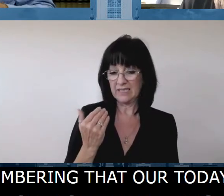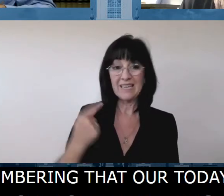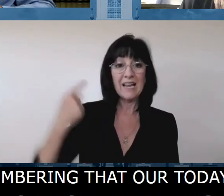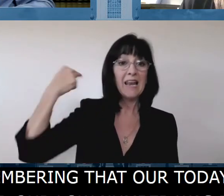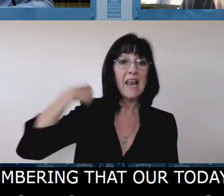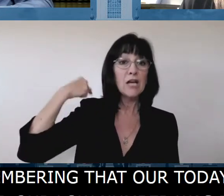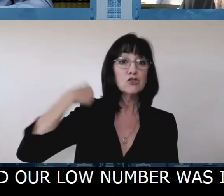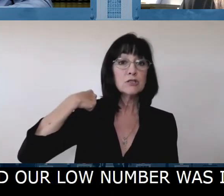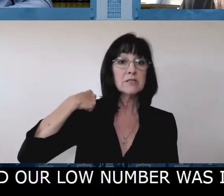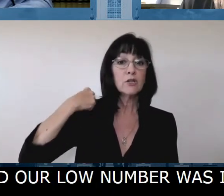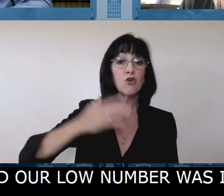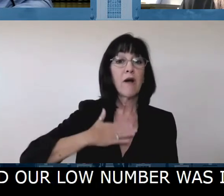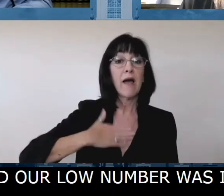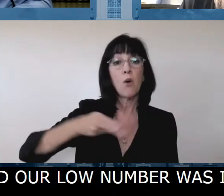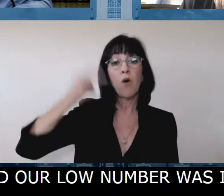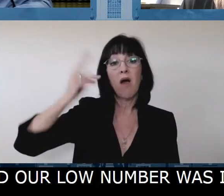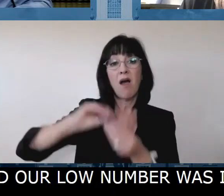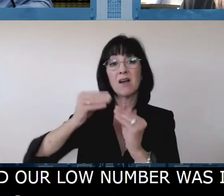475-ish.